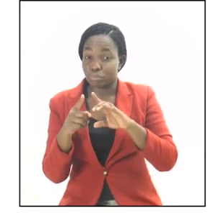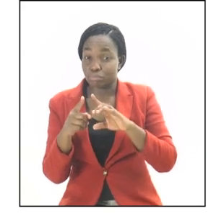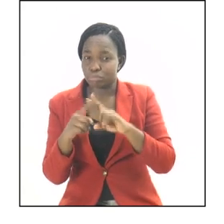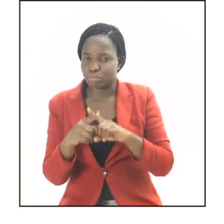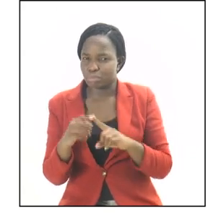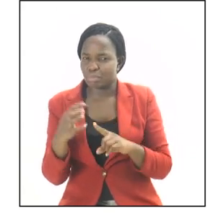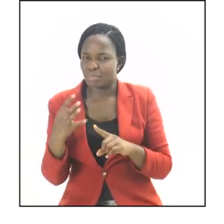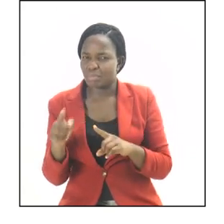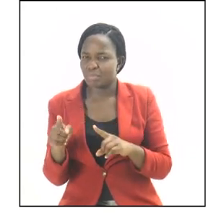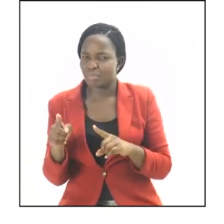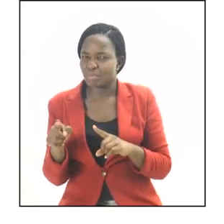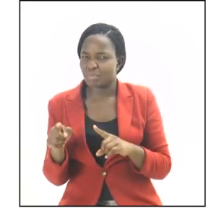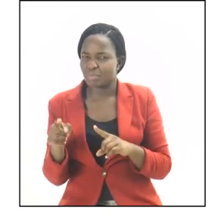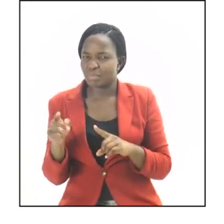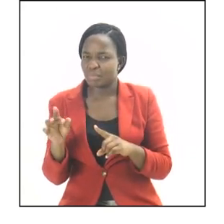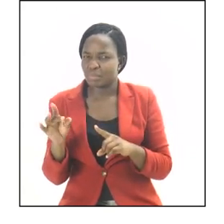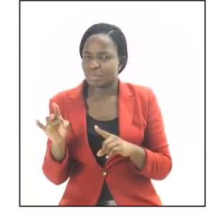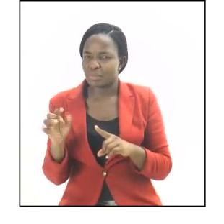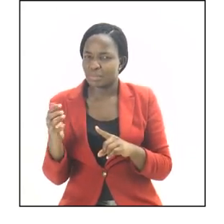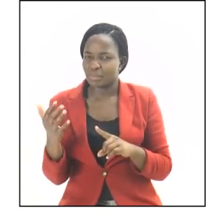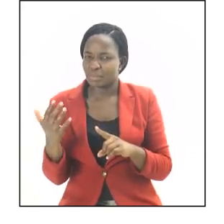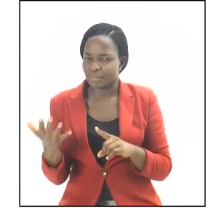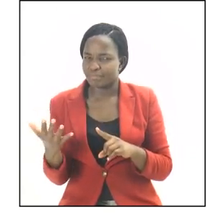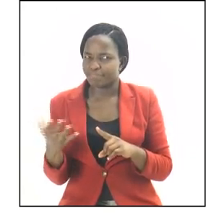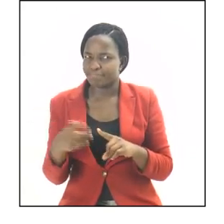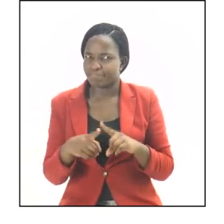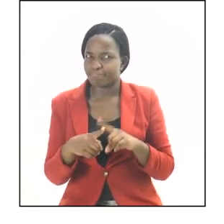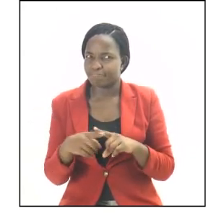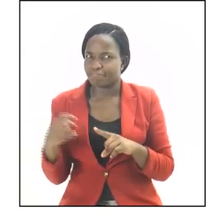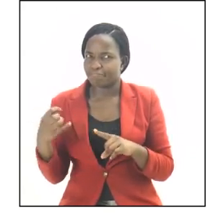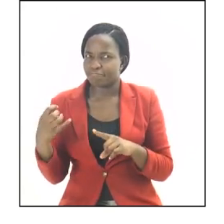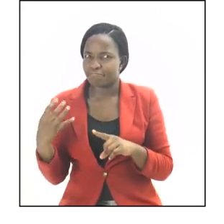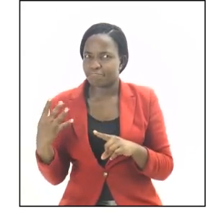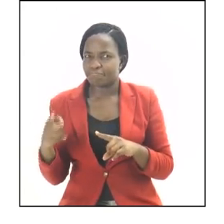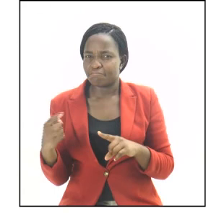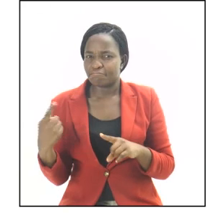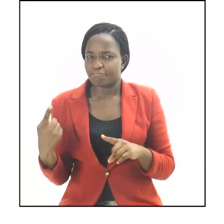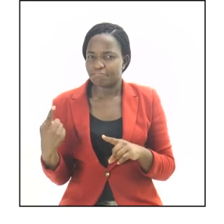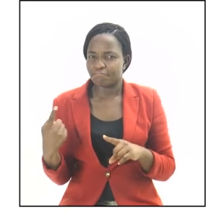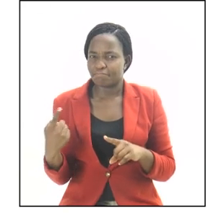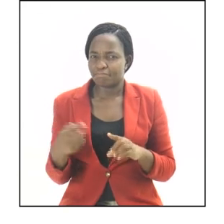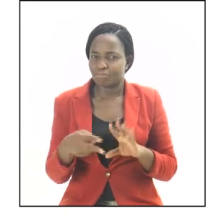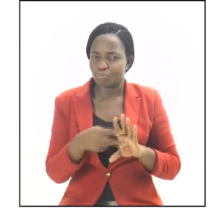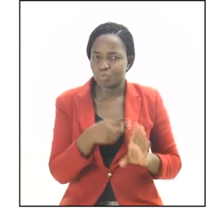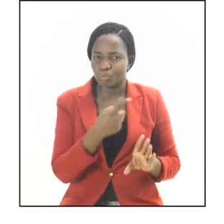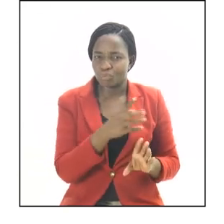4.85 times 4.1 is